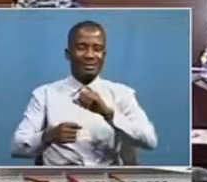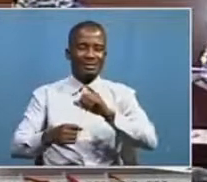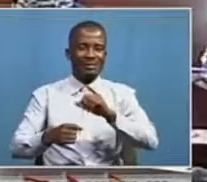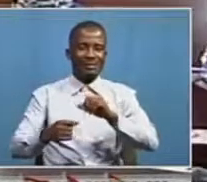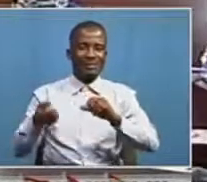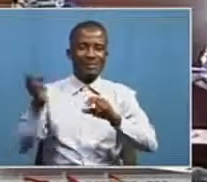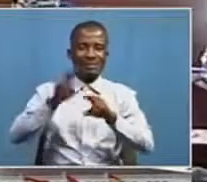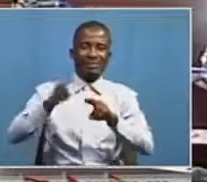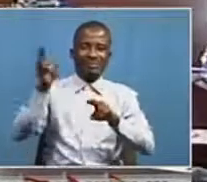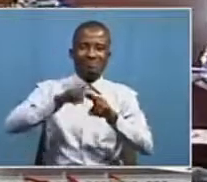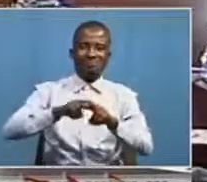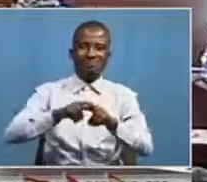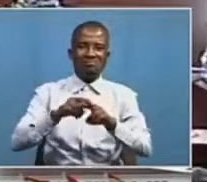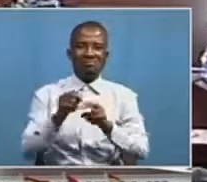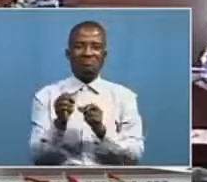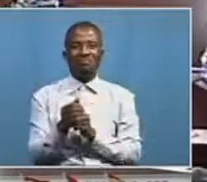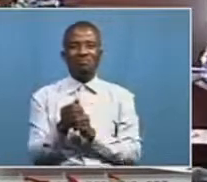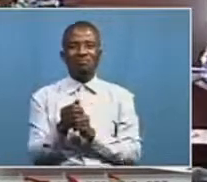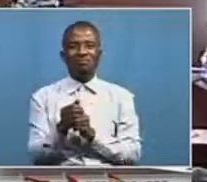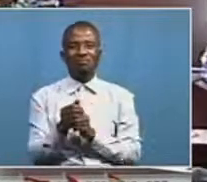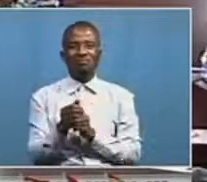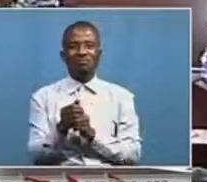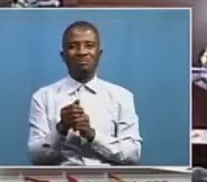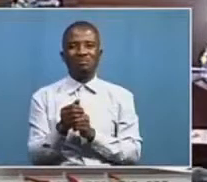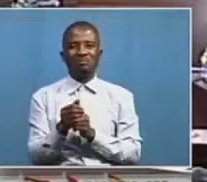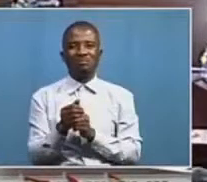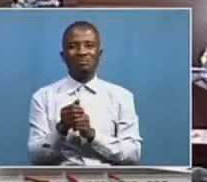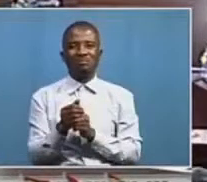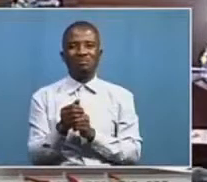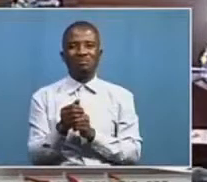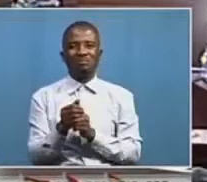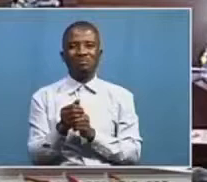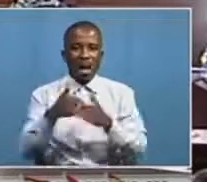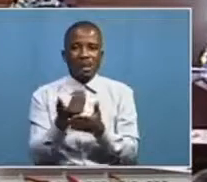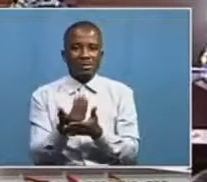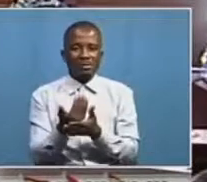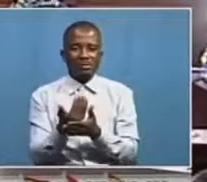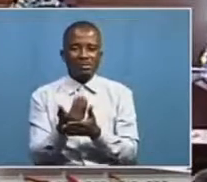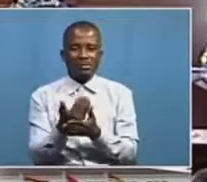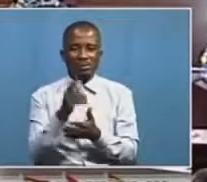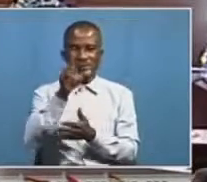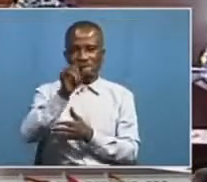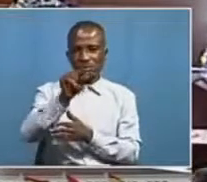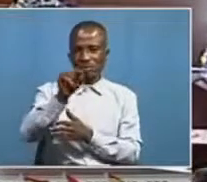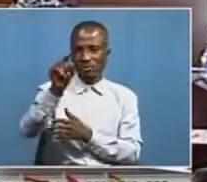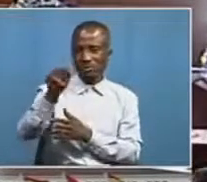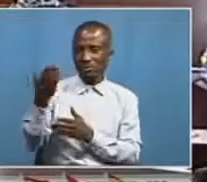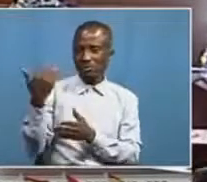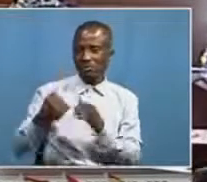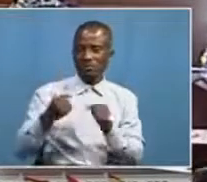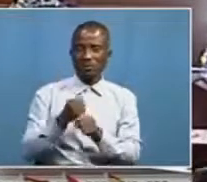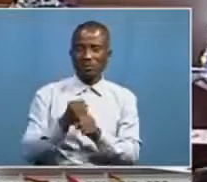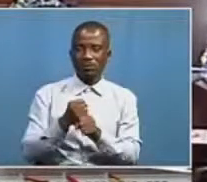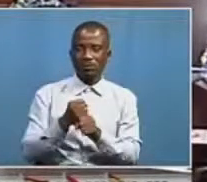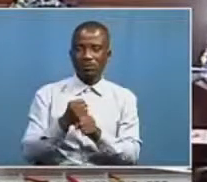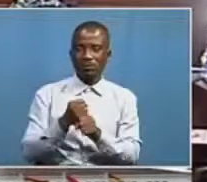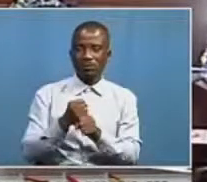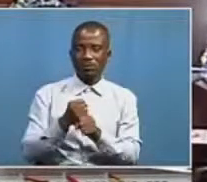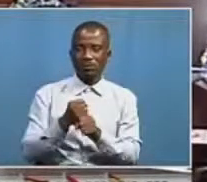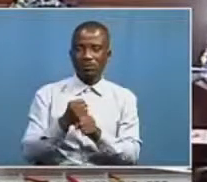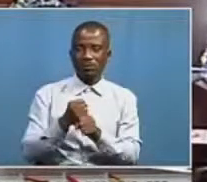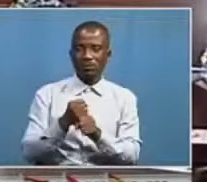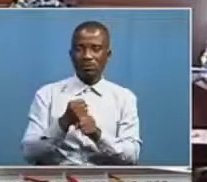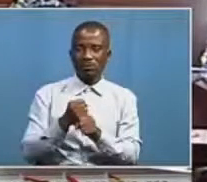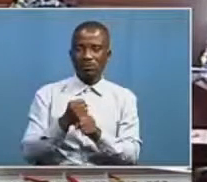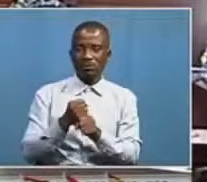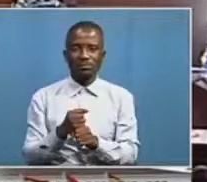pardon and other errors complained of by the petitioner affected the outcome of the presidential 2020. The petitioner has alleged in